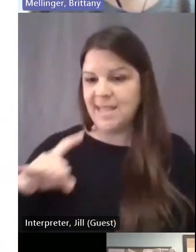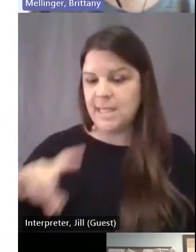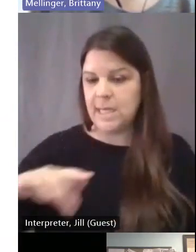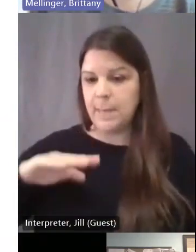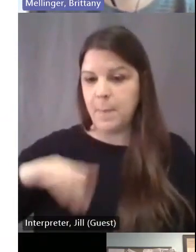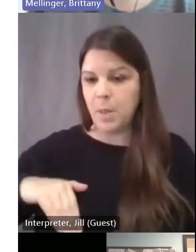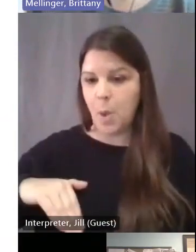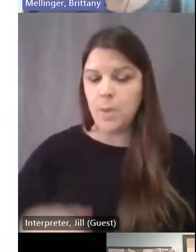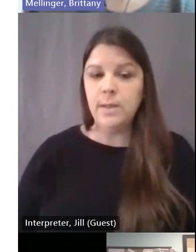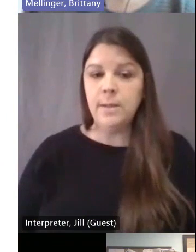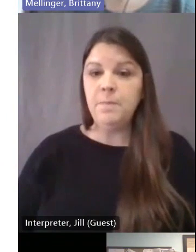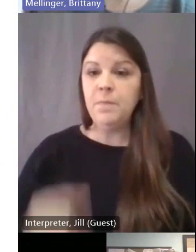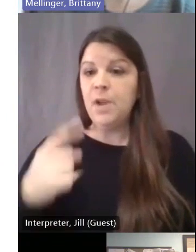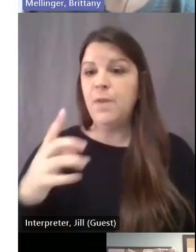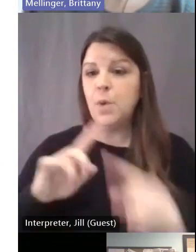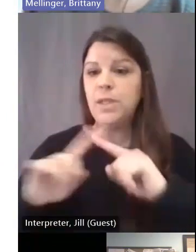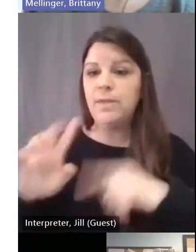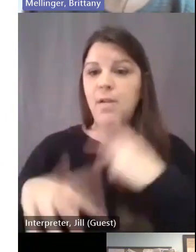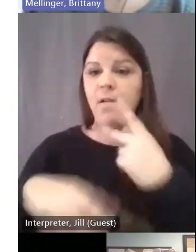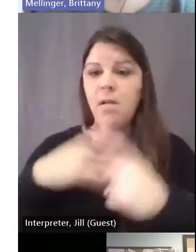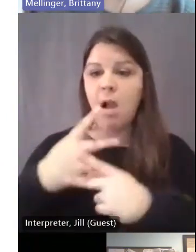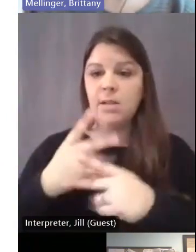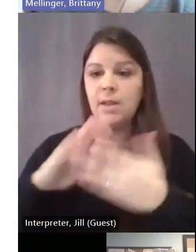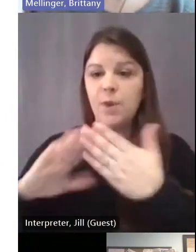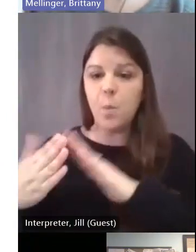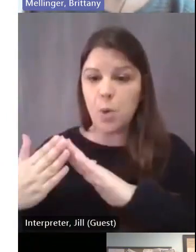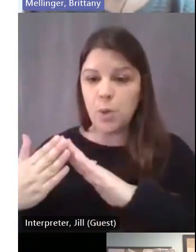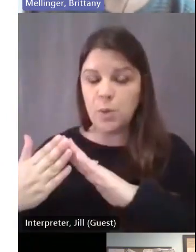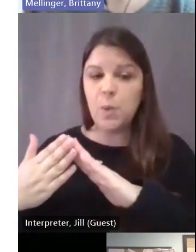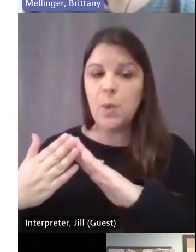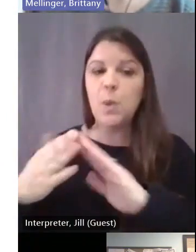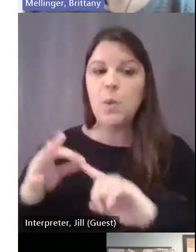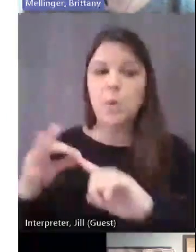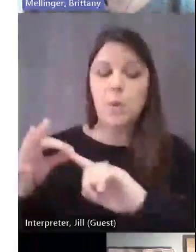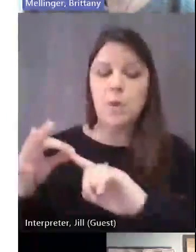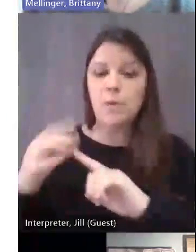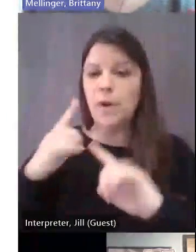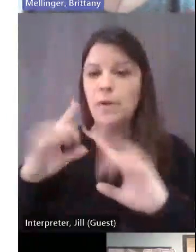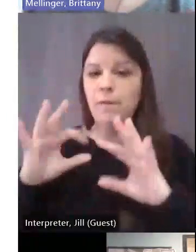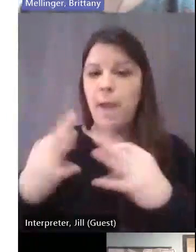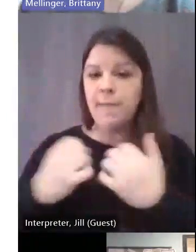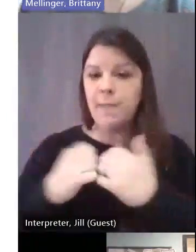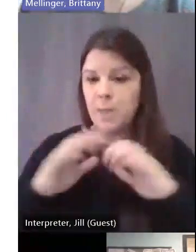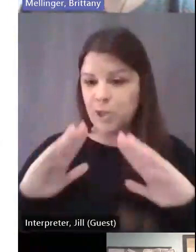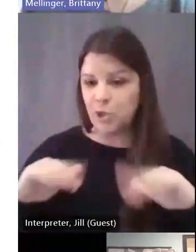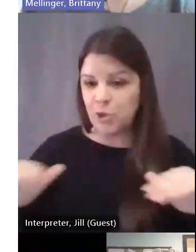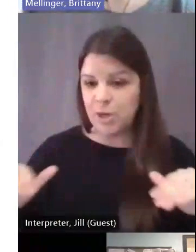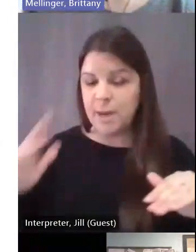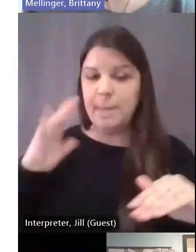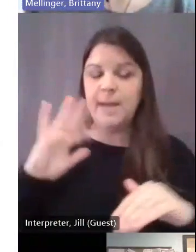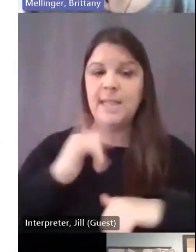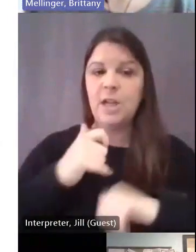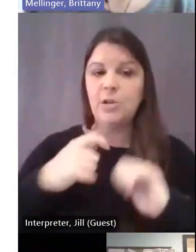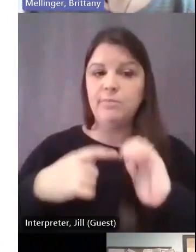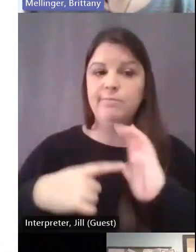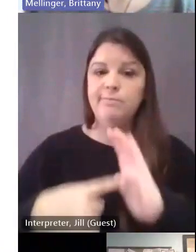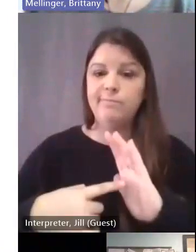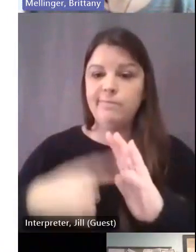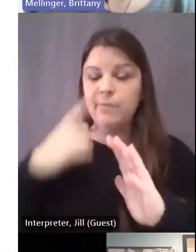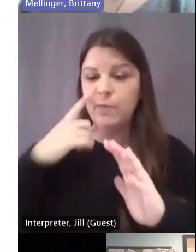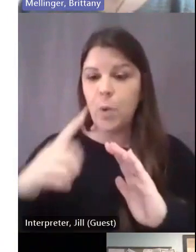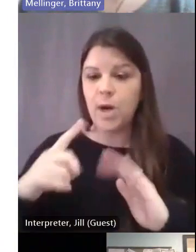There are a few types of communities that are able to exclude families with children because they're designed for seniors. So this